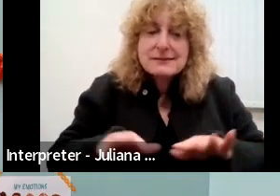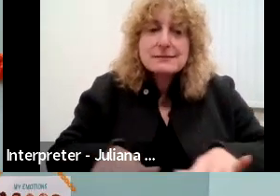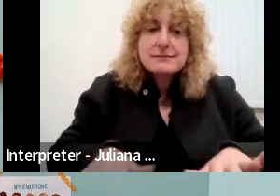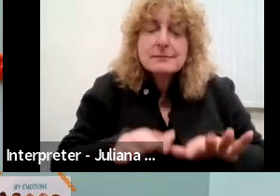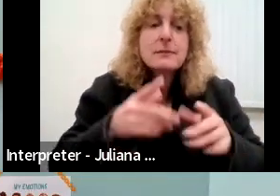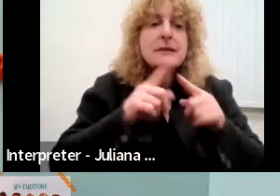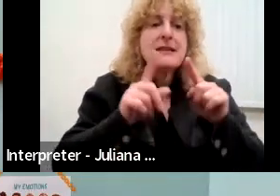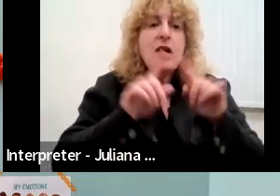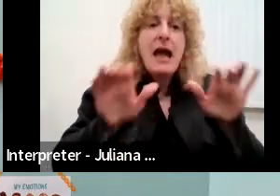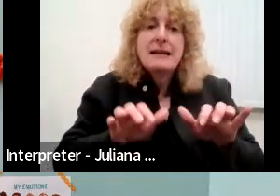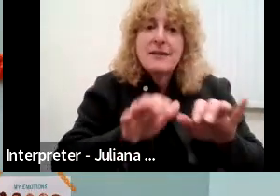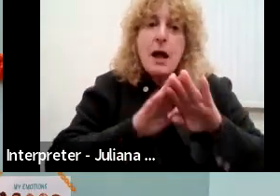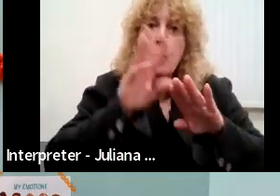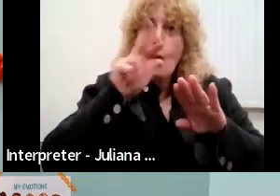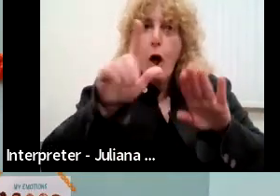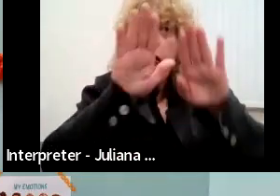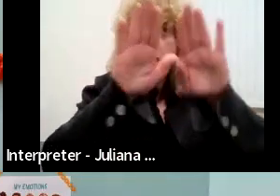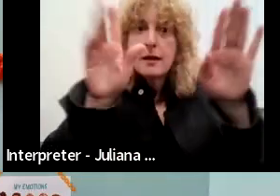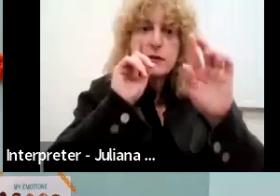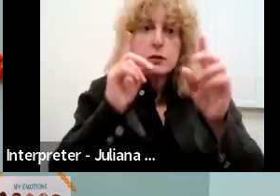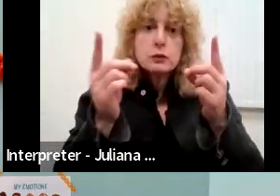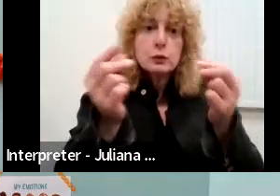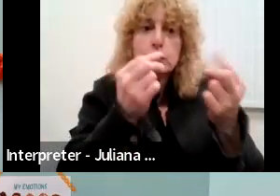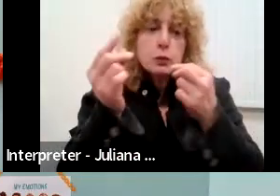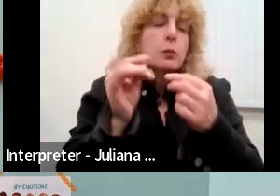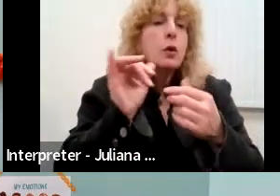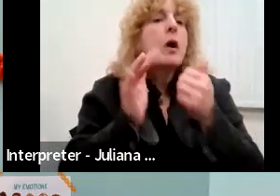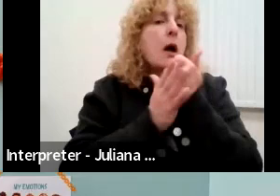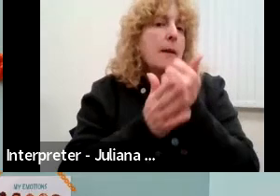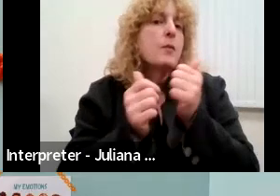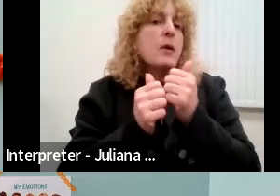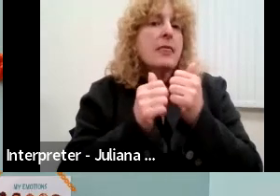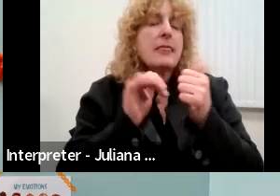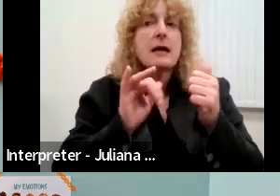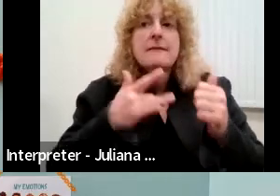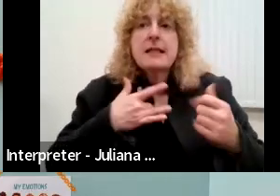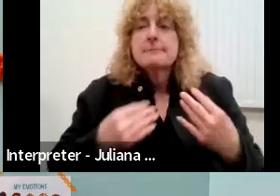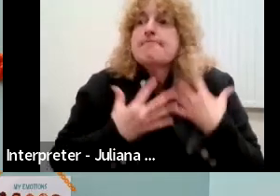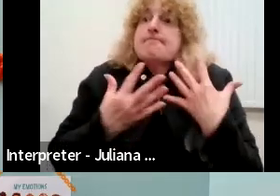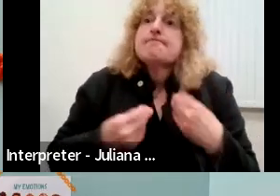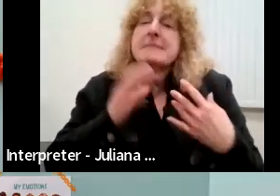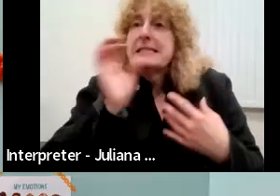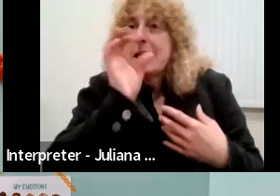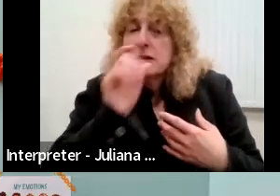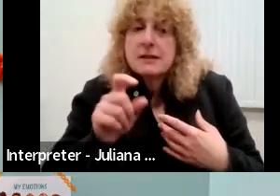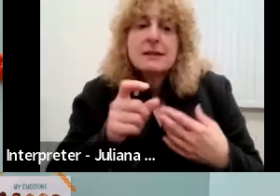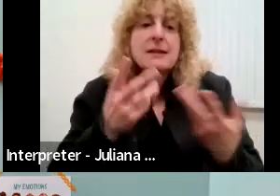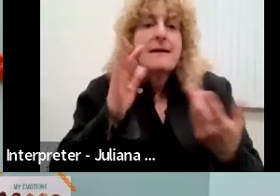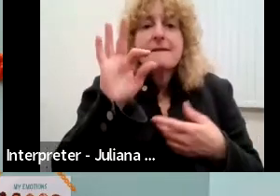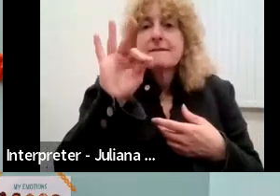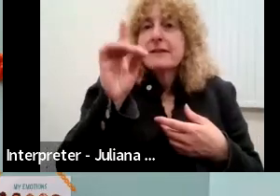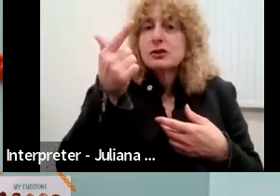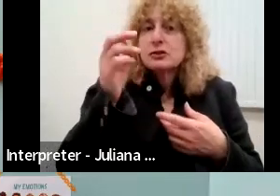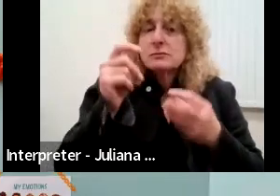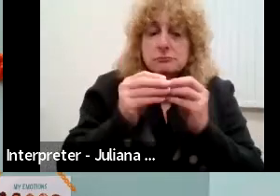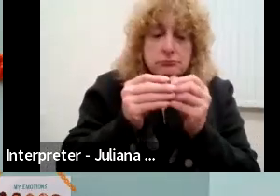different activities available on the wall for them to do. That also helps with that sensory seeking. Again, having fidgets